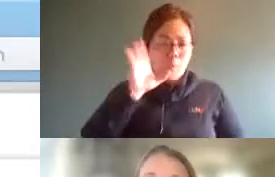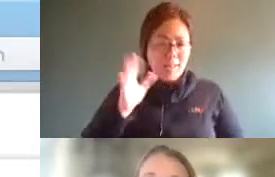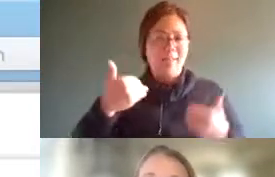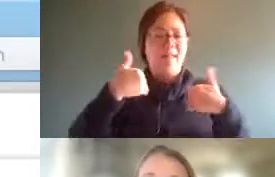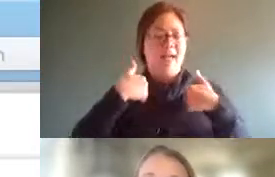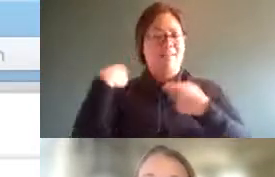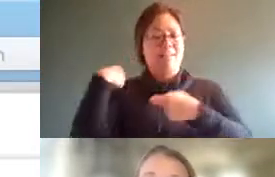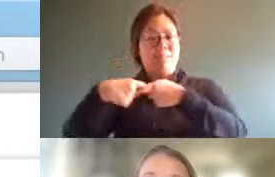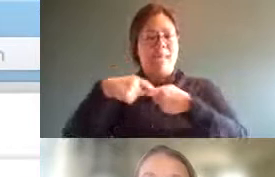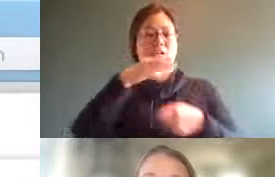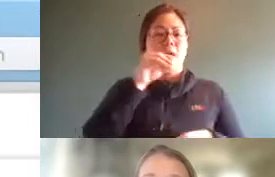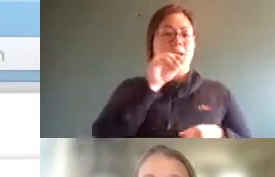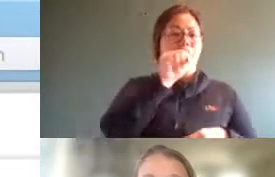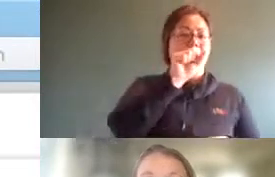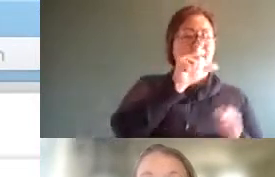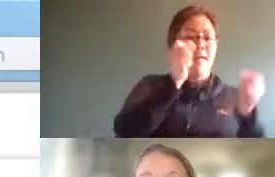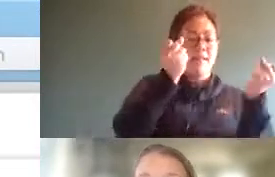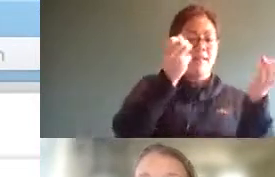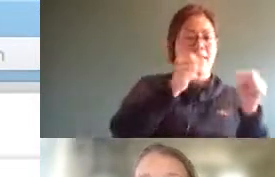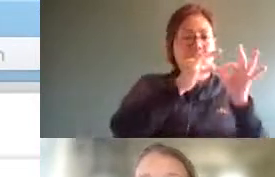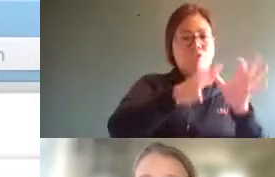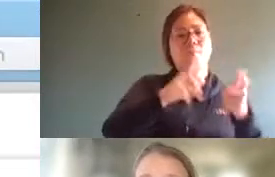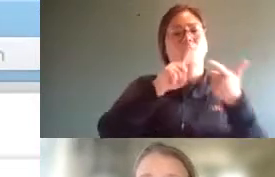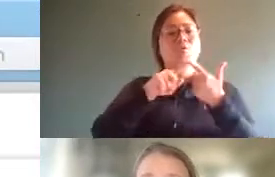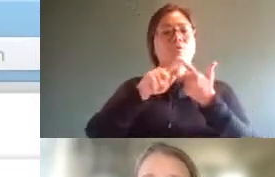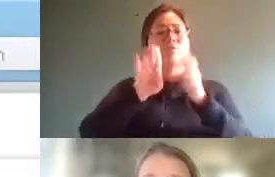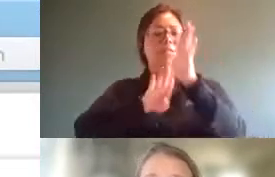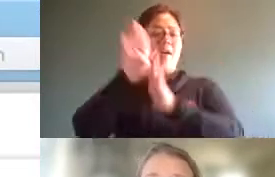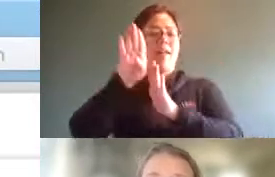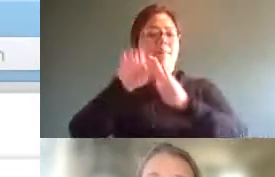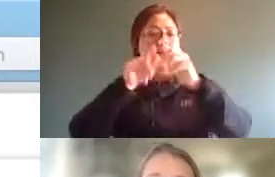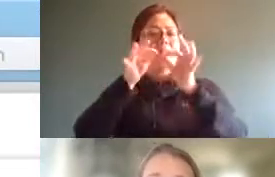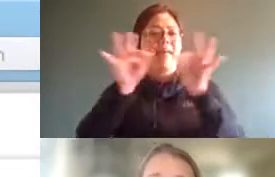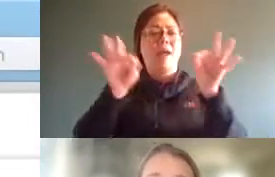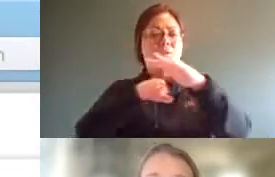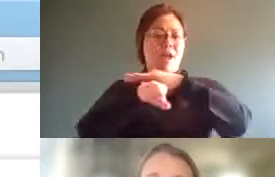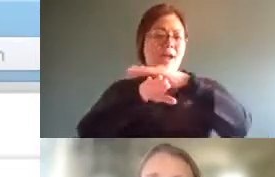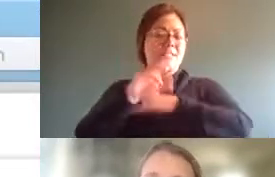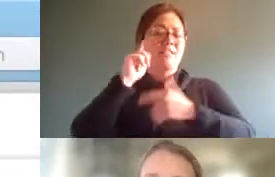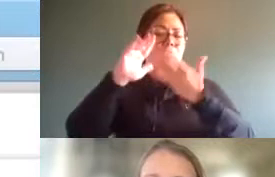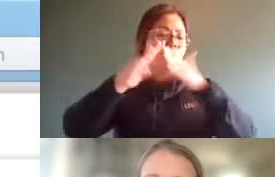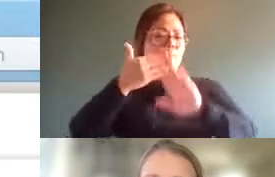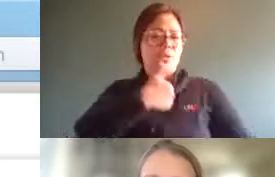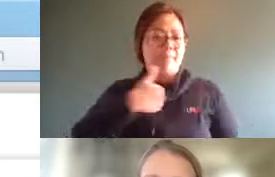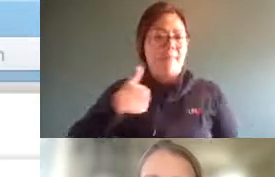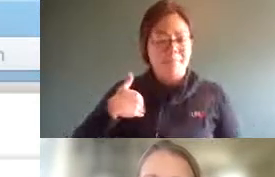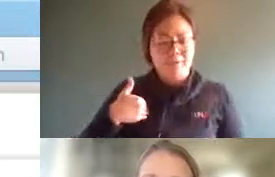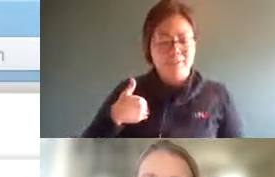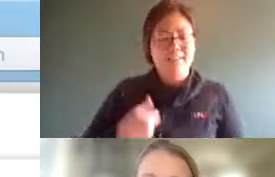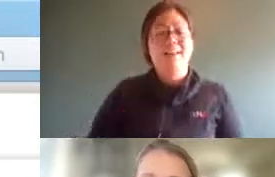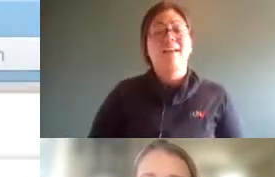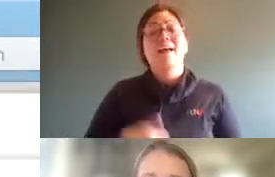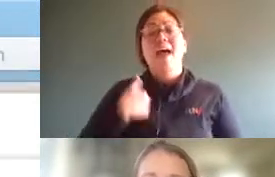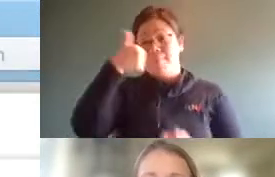Sign Language interpreters present to create more language access for community members. And I remember the first year that we